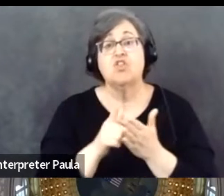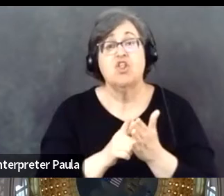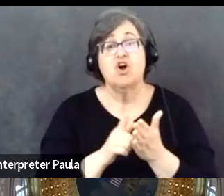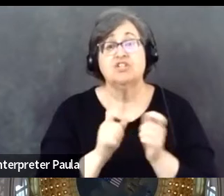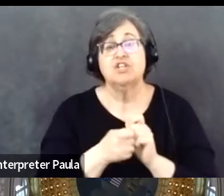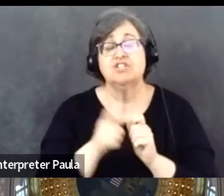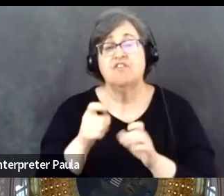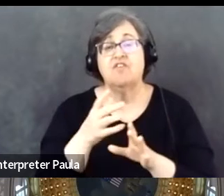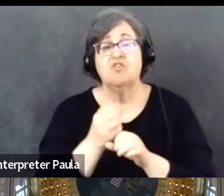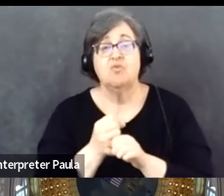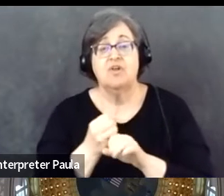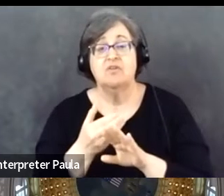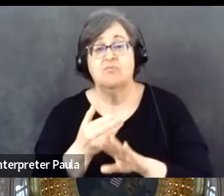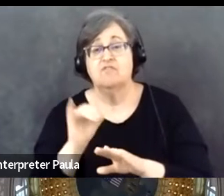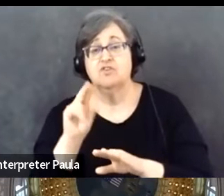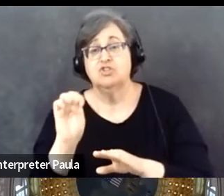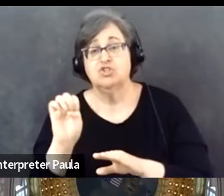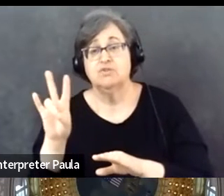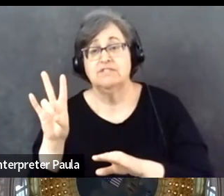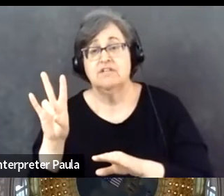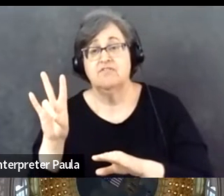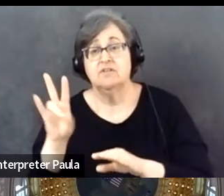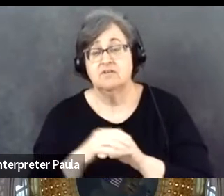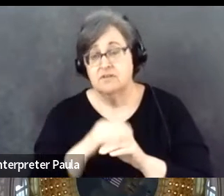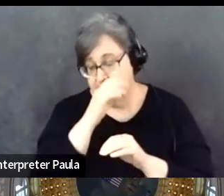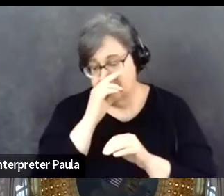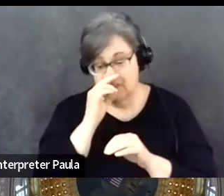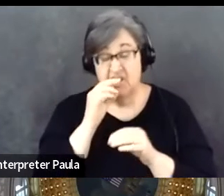it on June 7th. So if you have it,